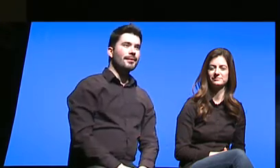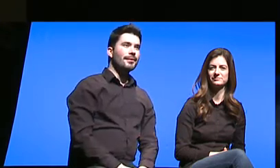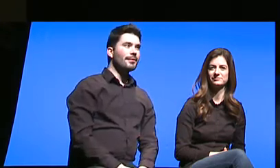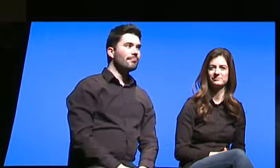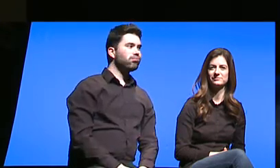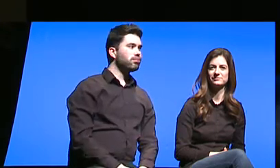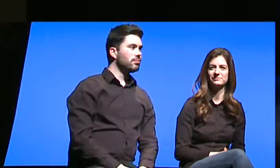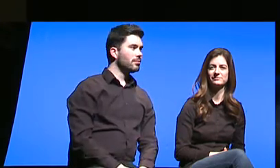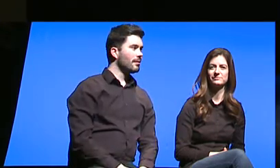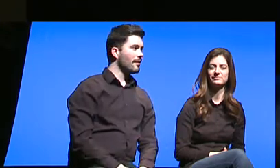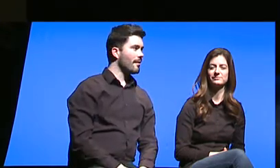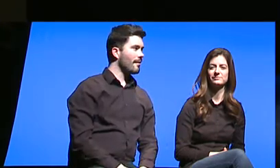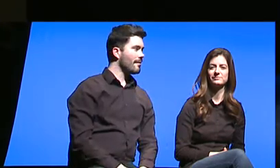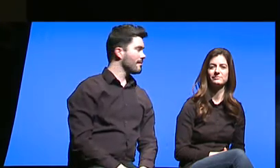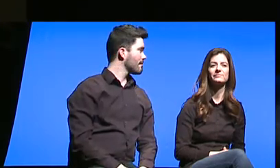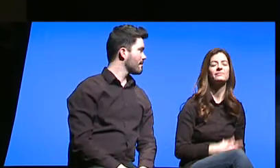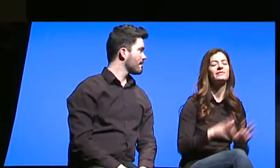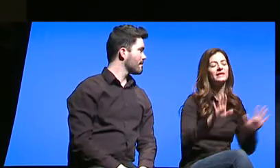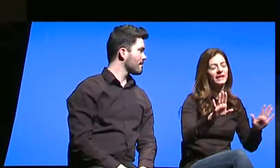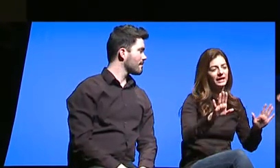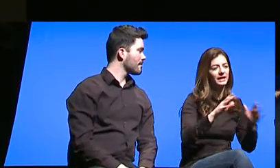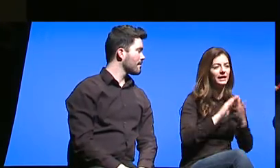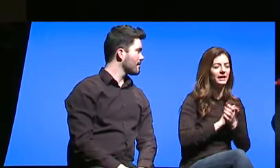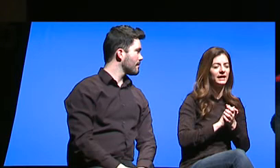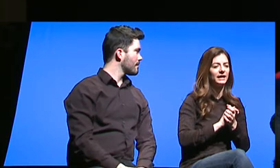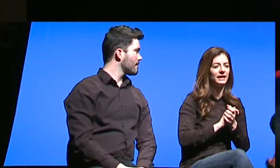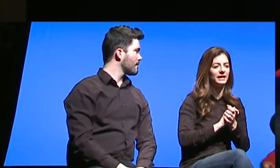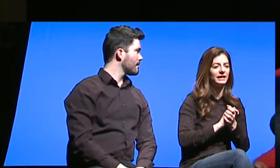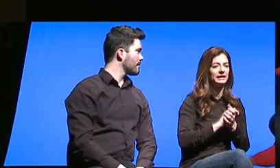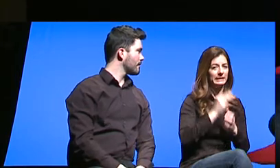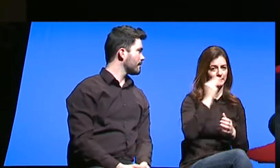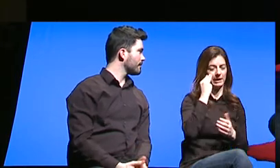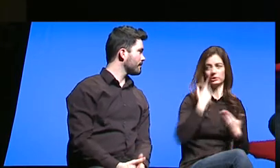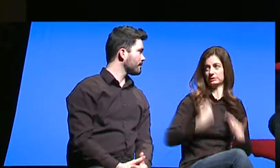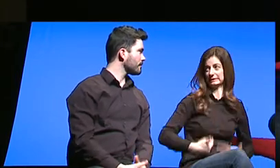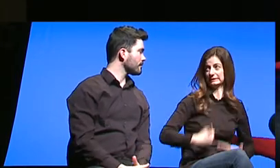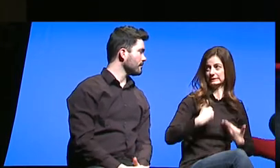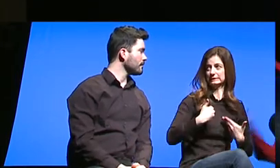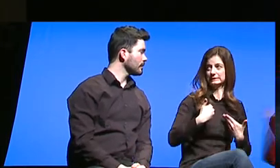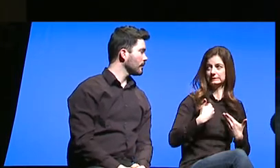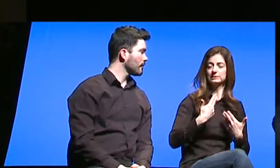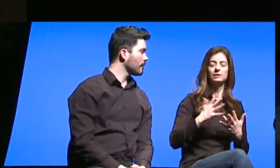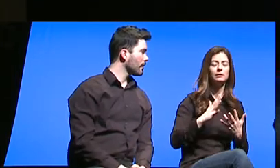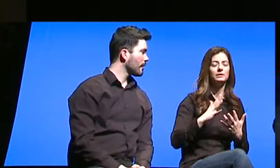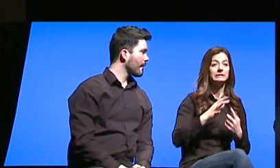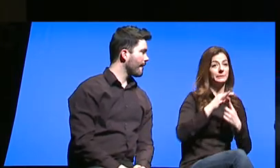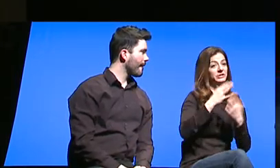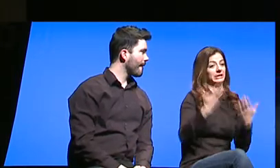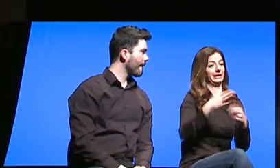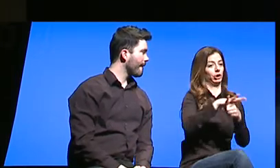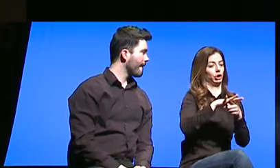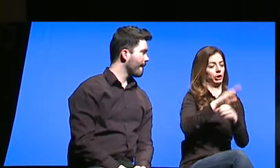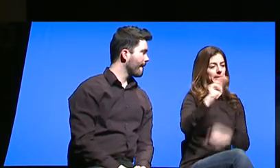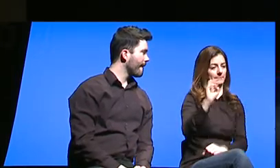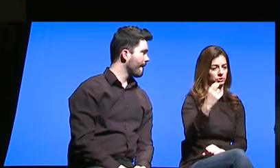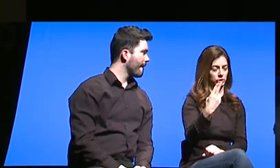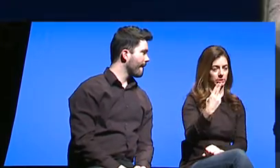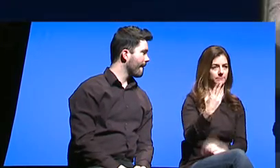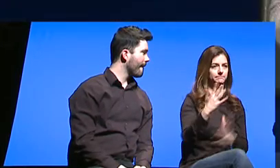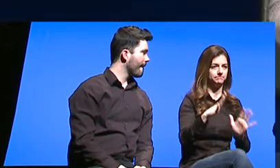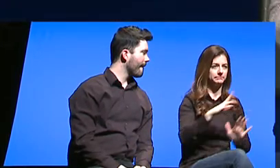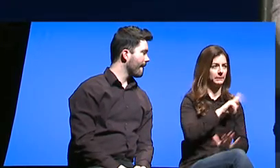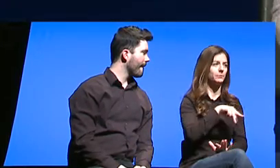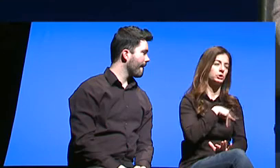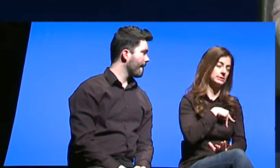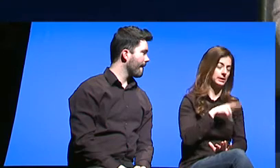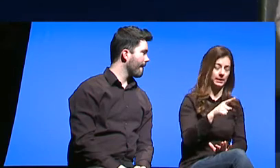Well, not quite. I actually also, especially here in Michigan, I think it's really important, personally, and I've